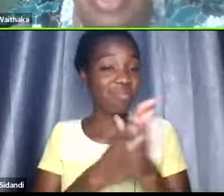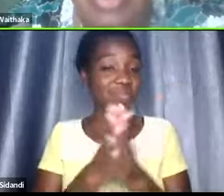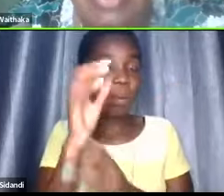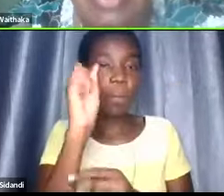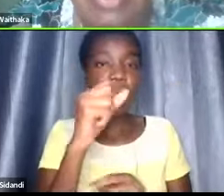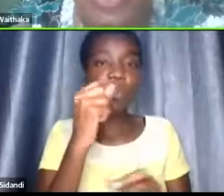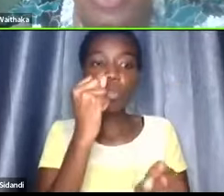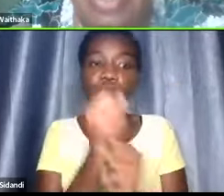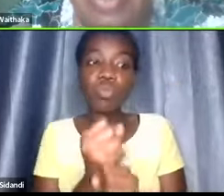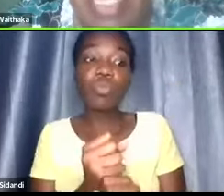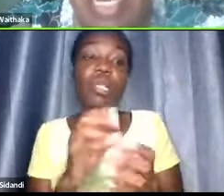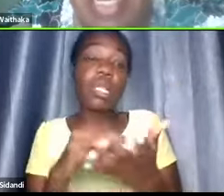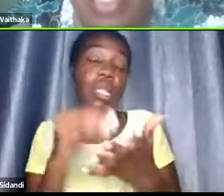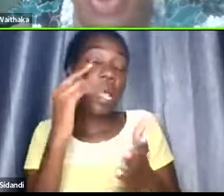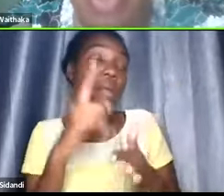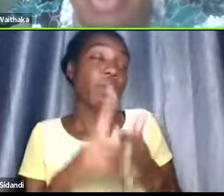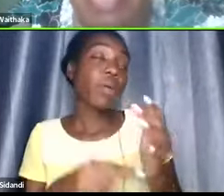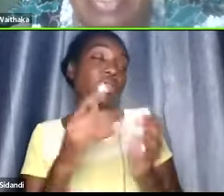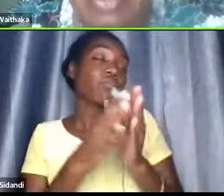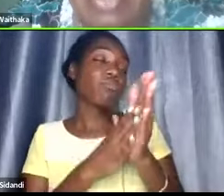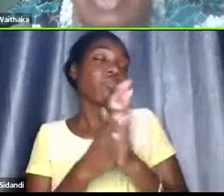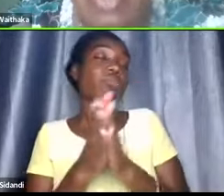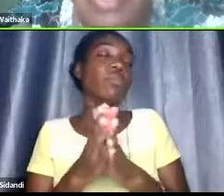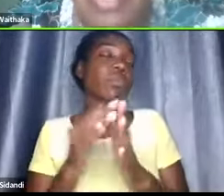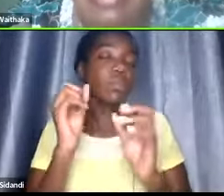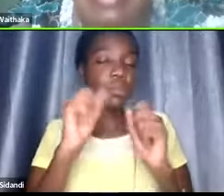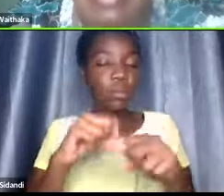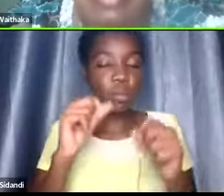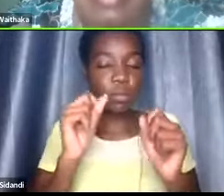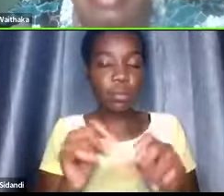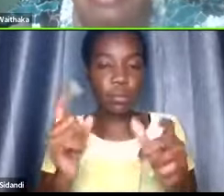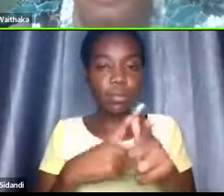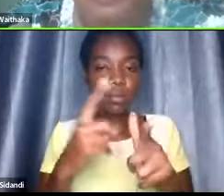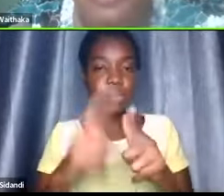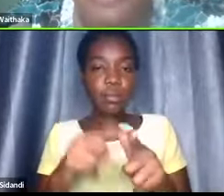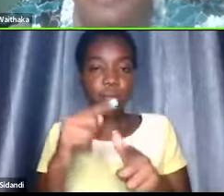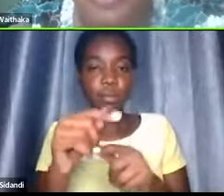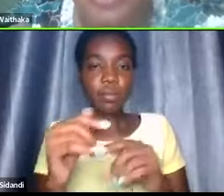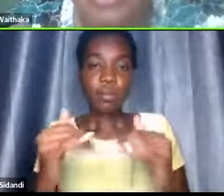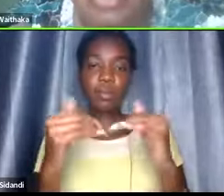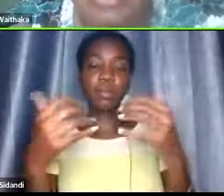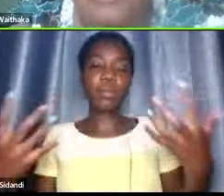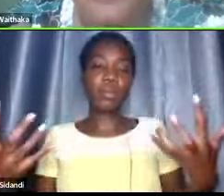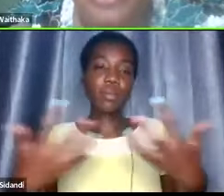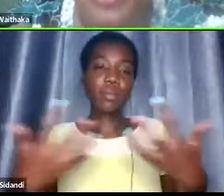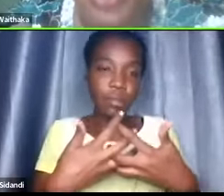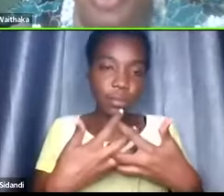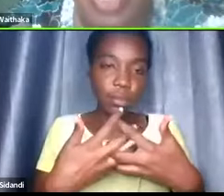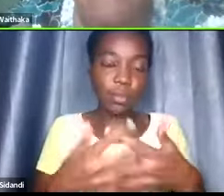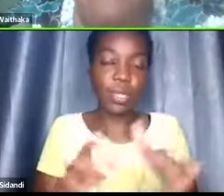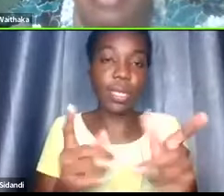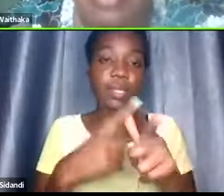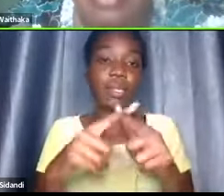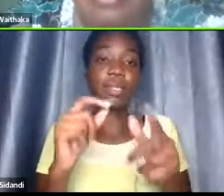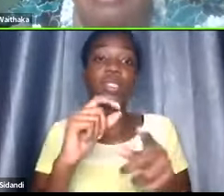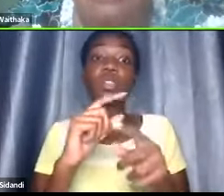your interest and your skills are and your capabilities, and then we align. So because everybody is different, we